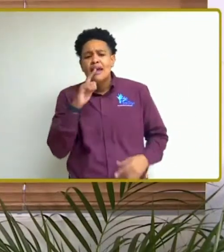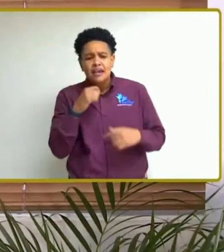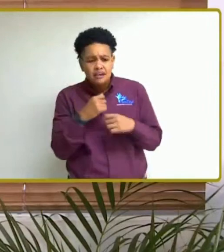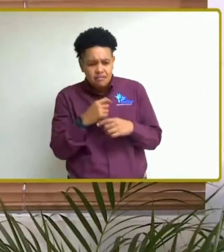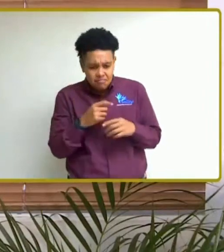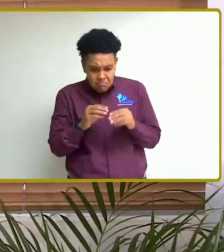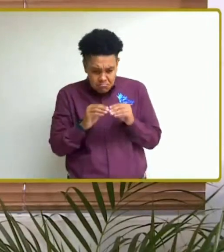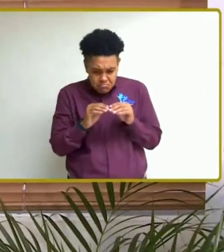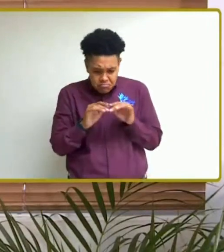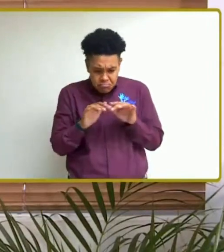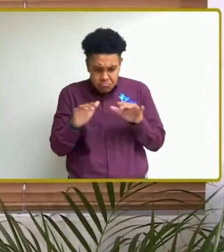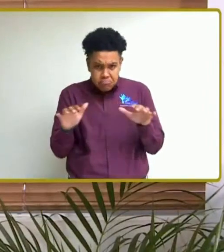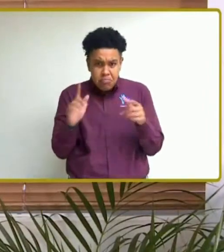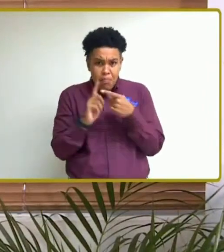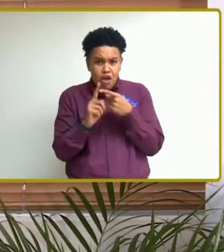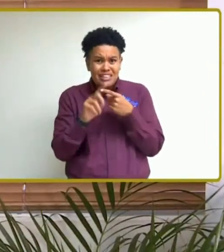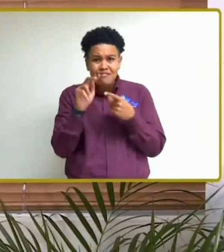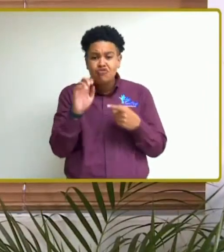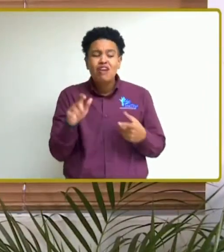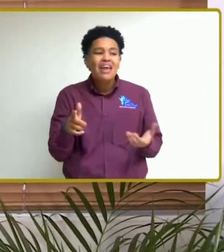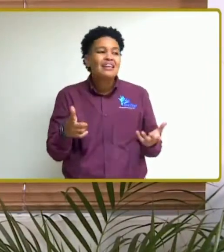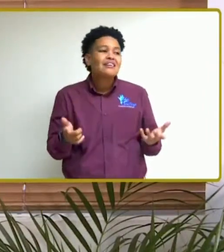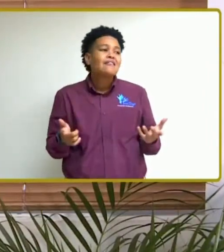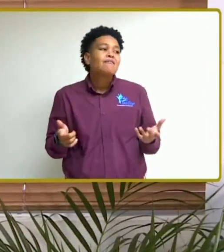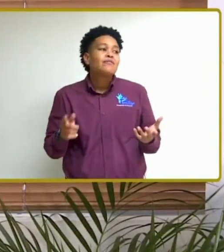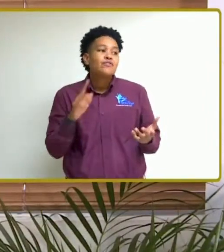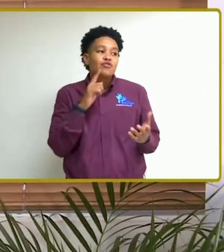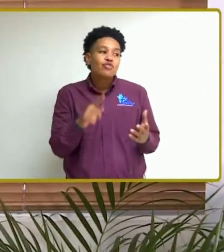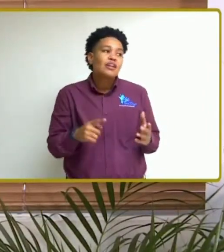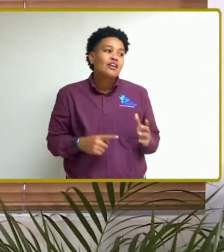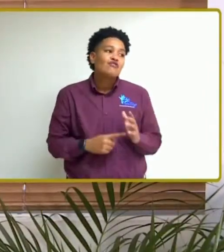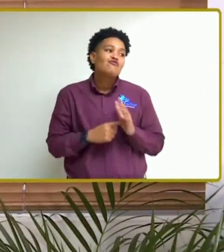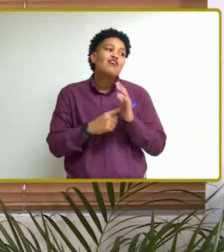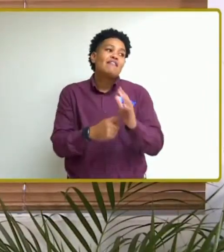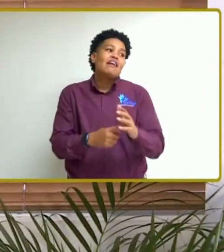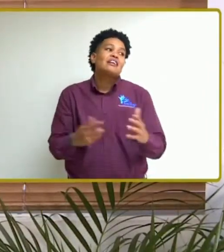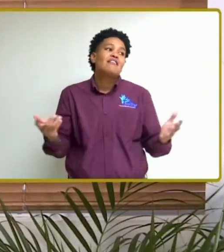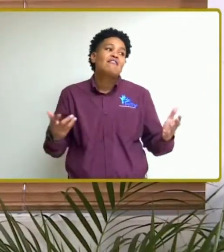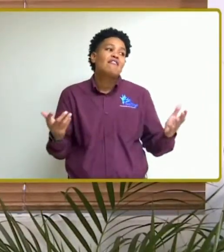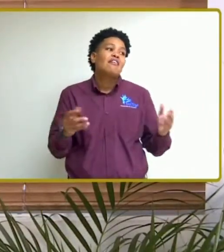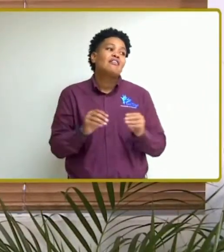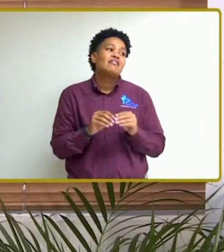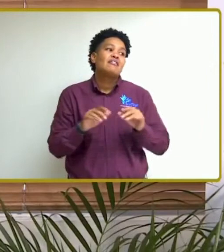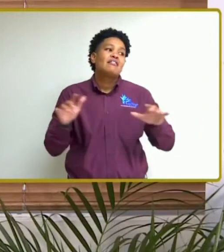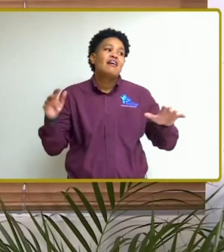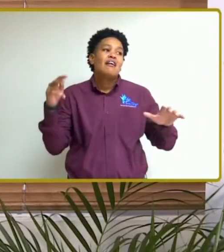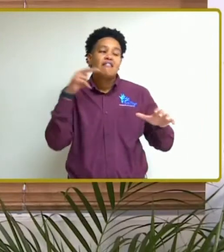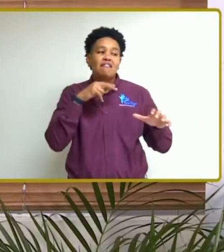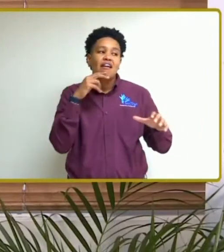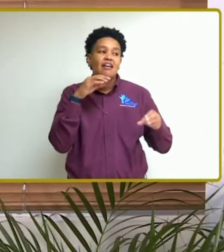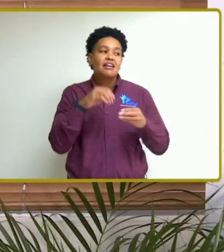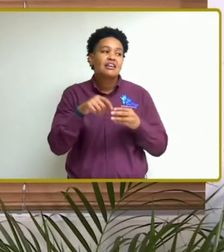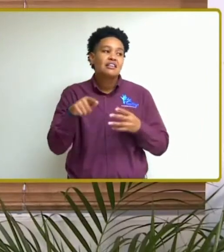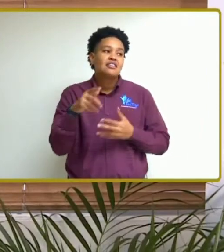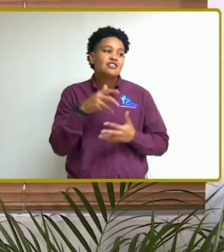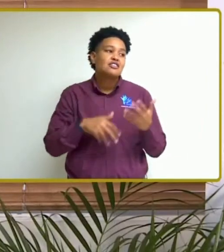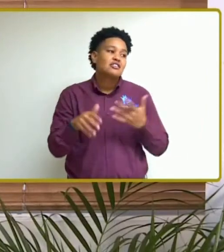or positivity rate, that is reflective of the extent of the virus within the